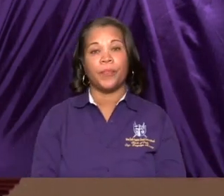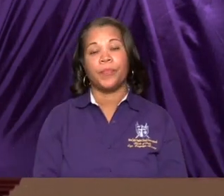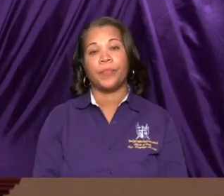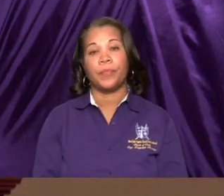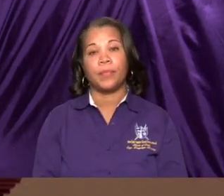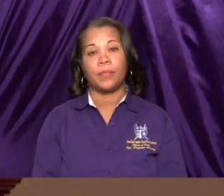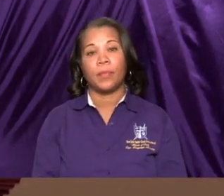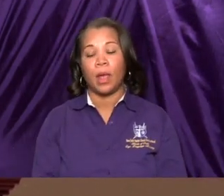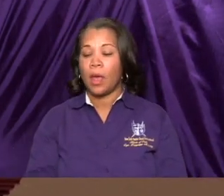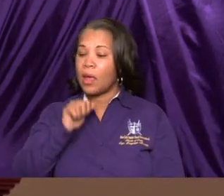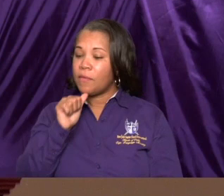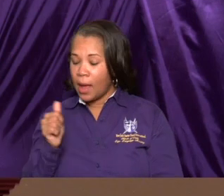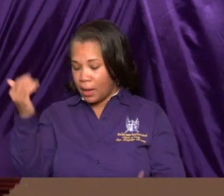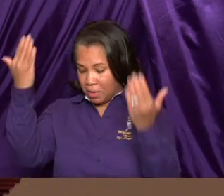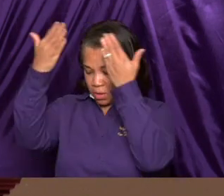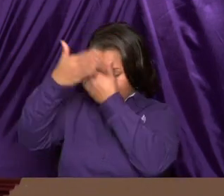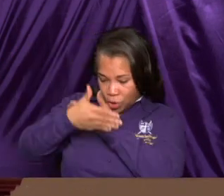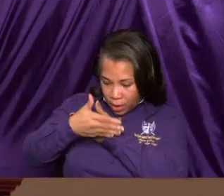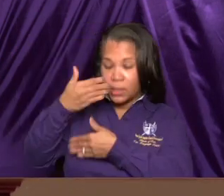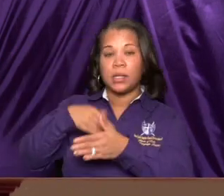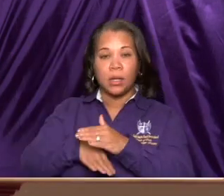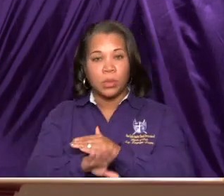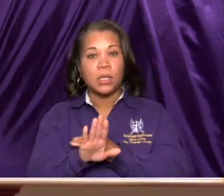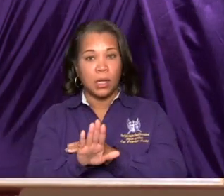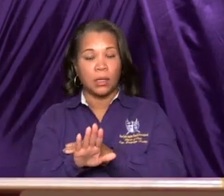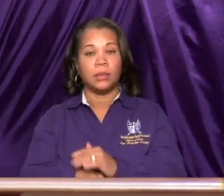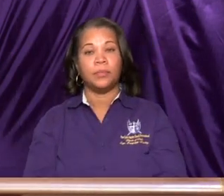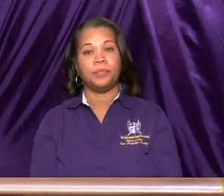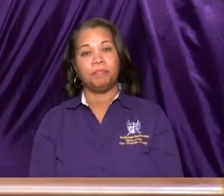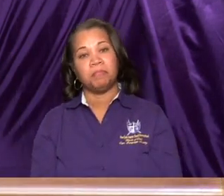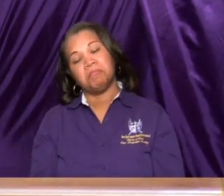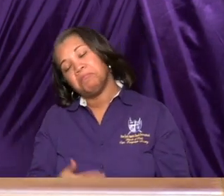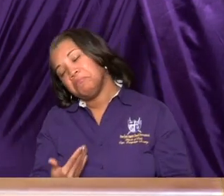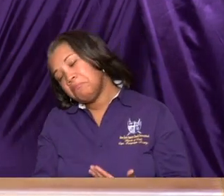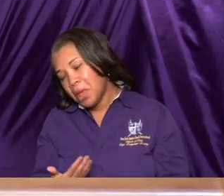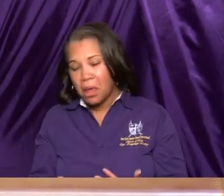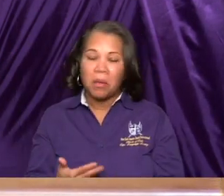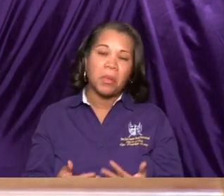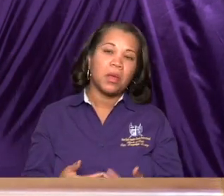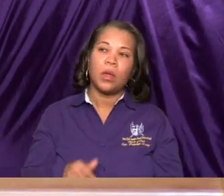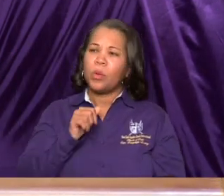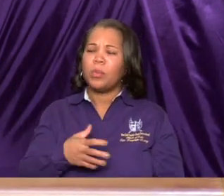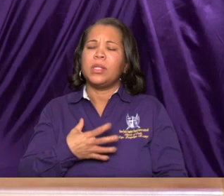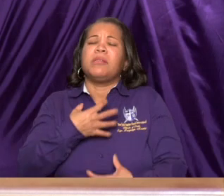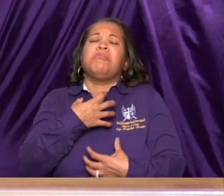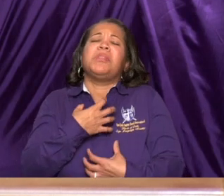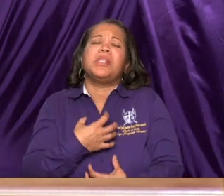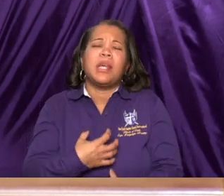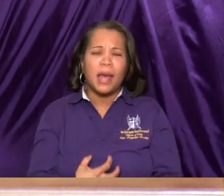If he hadn't been in the darkness that he was in, maybe he wouldn't have been so desperate for the